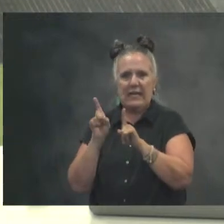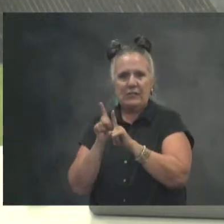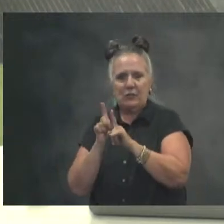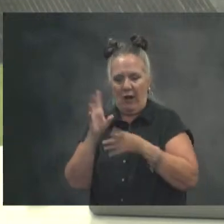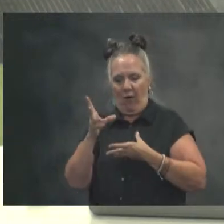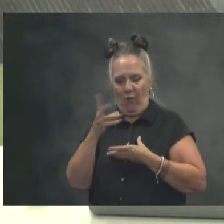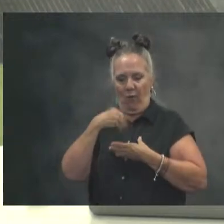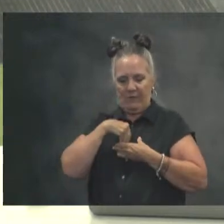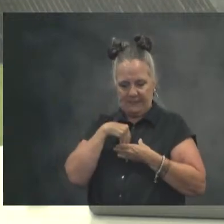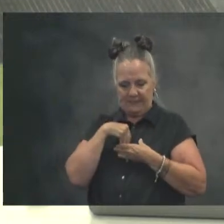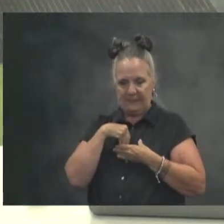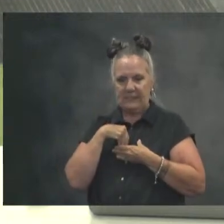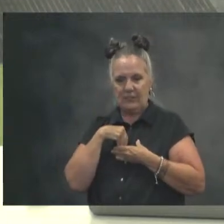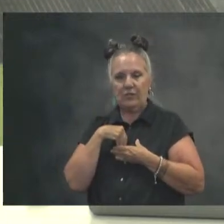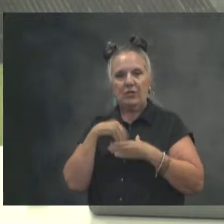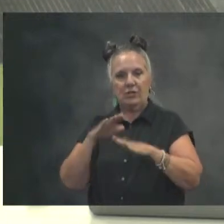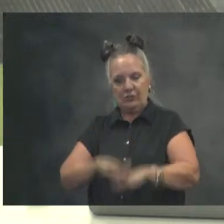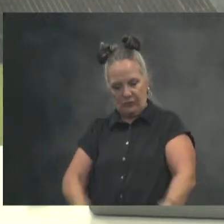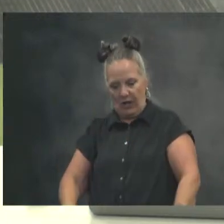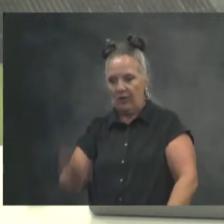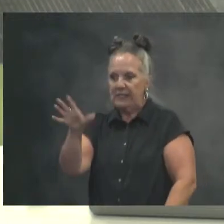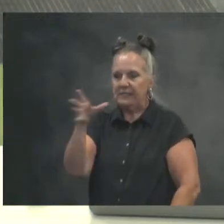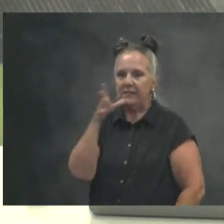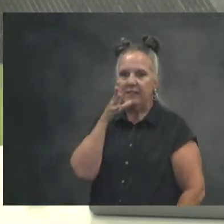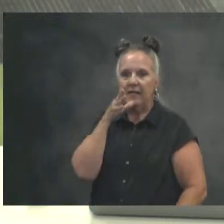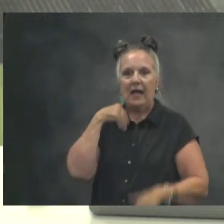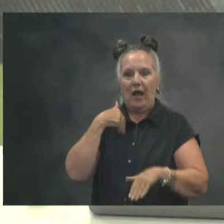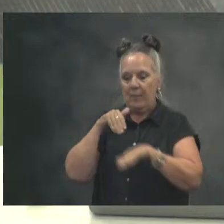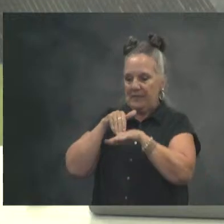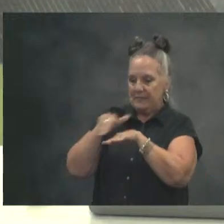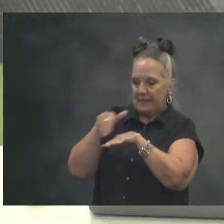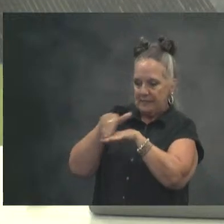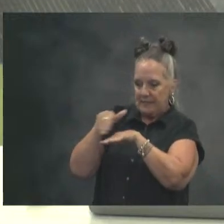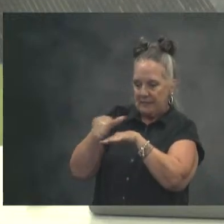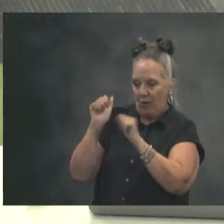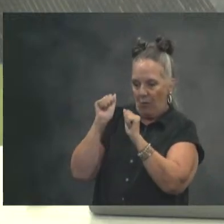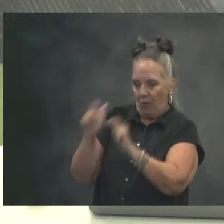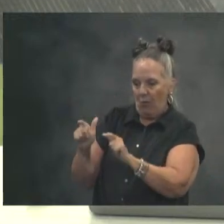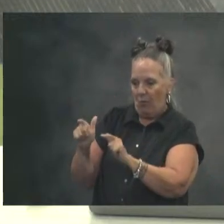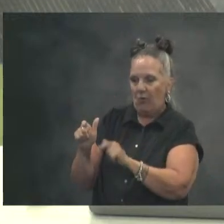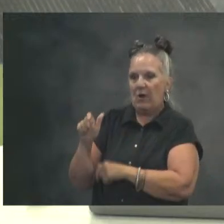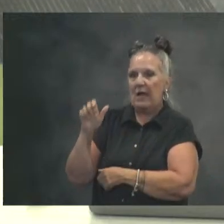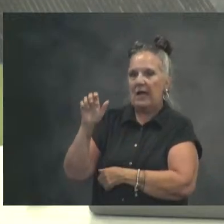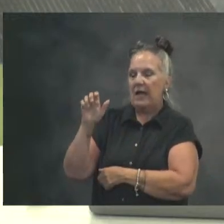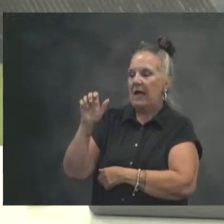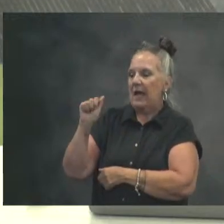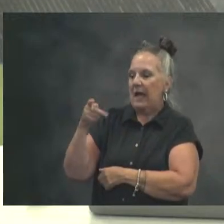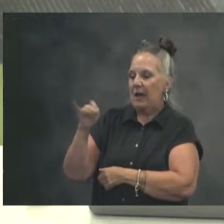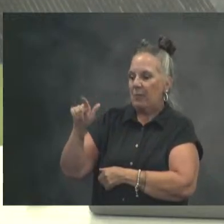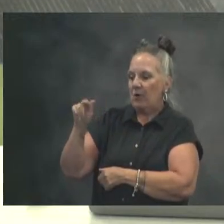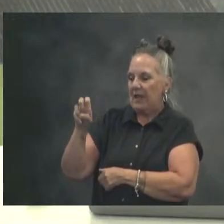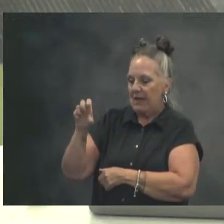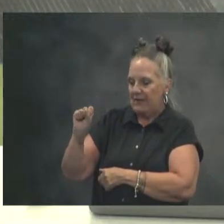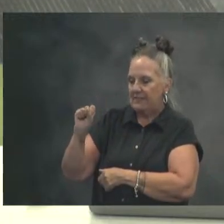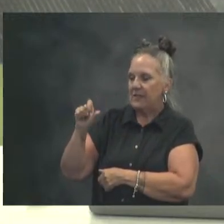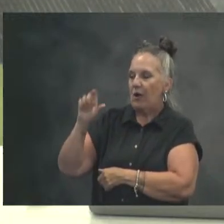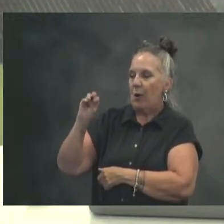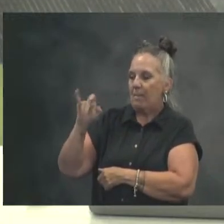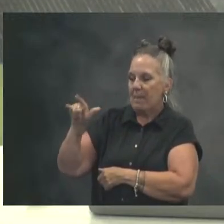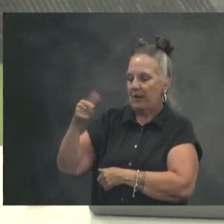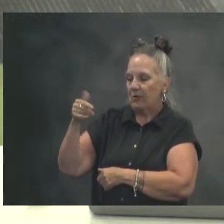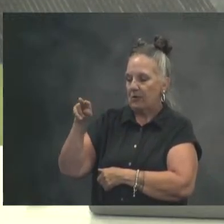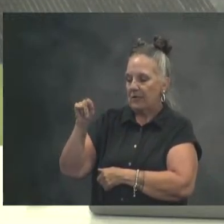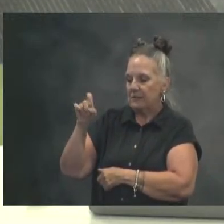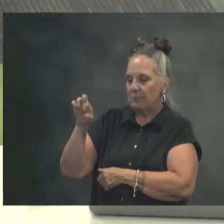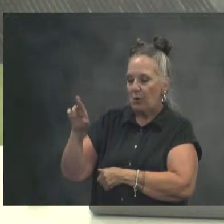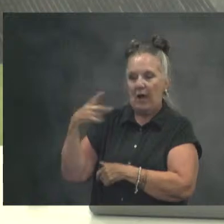autistic child's mother. I'm going to send all of it to Daryl Evans, April Zentmiller, or Michael Gusford after this meeting because I don't